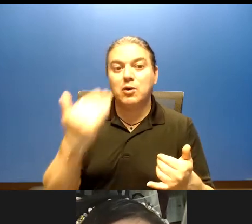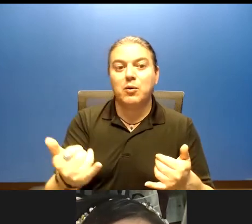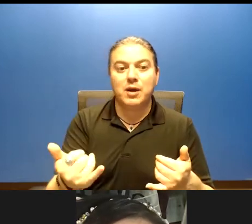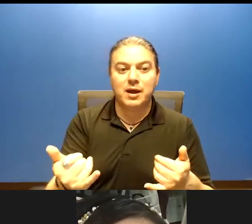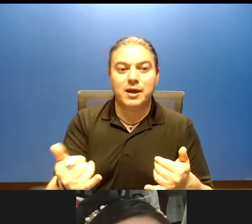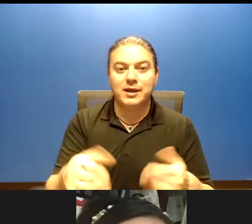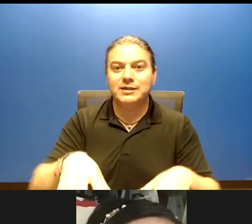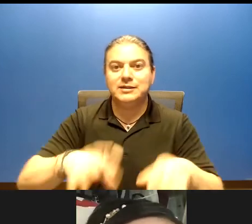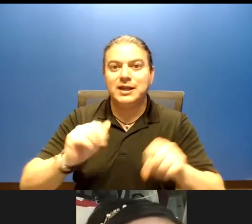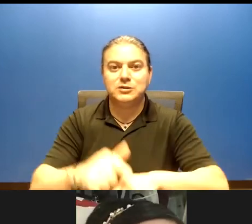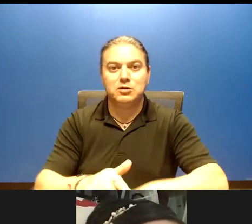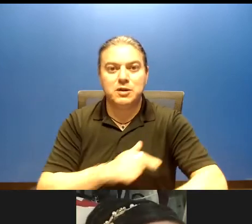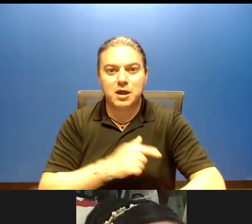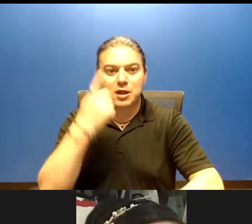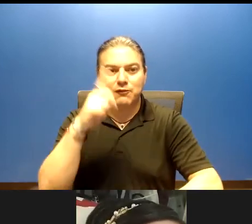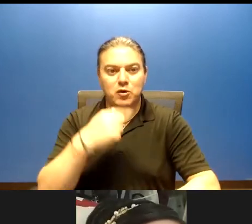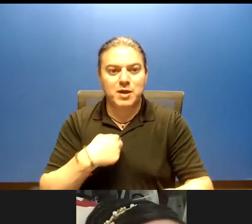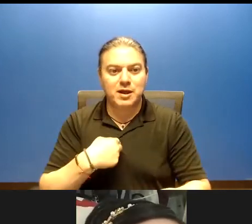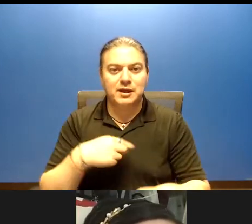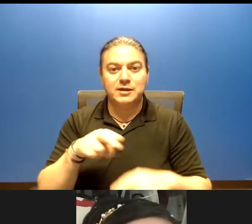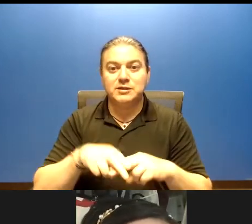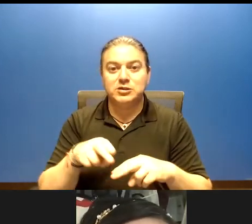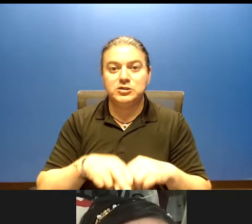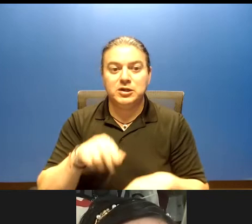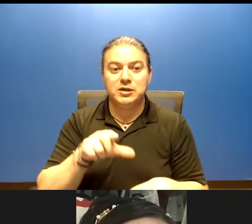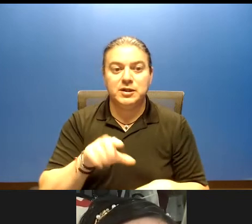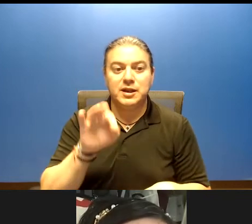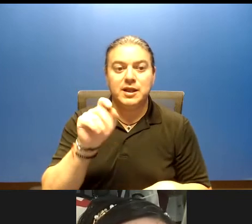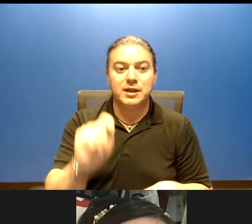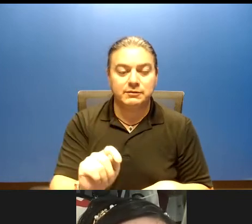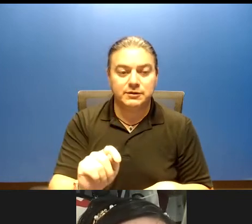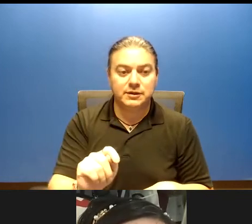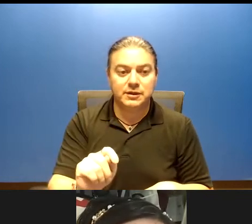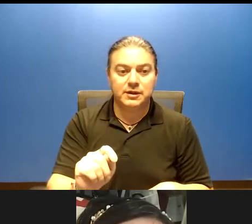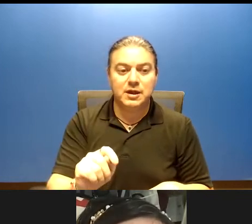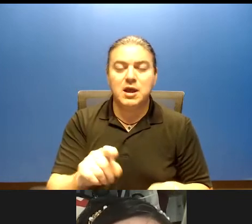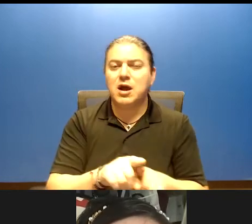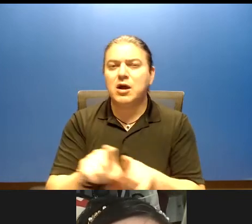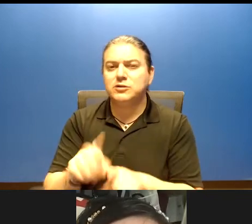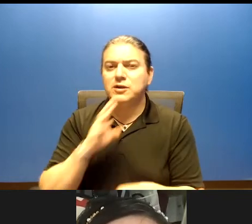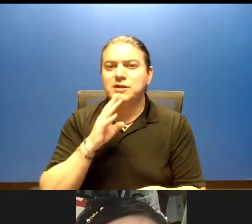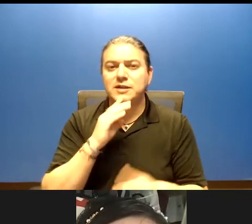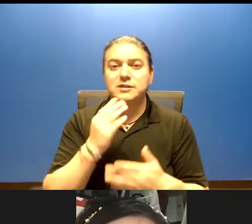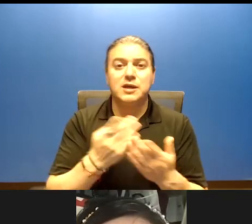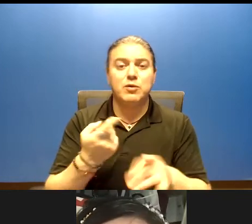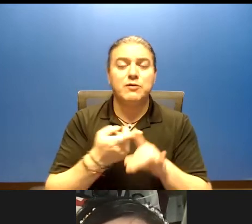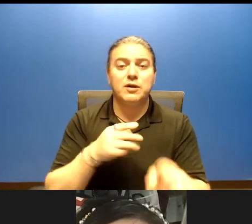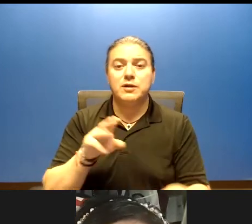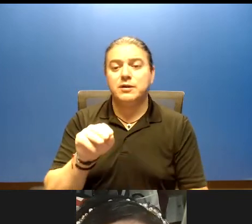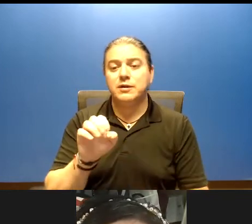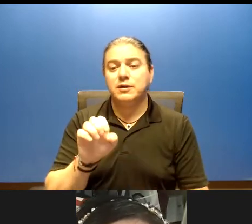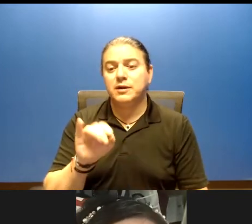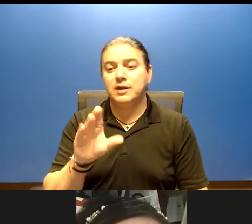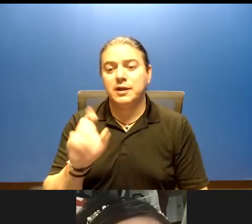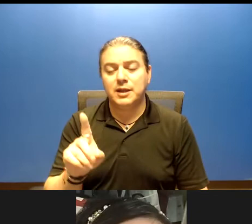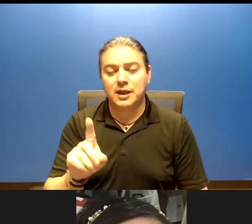installed, And I also did talk to someone through Medicaid, and I asked them, I was like, do you know how long this will